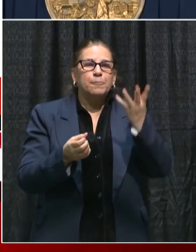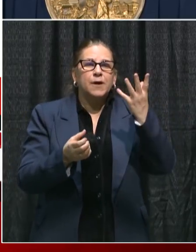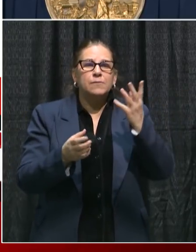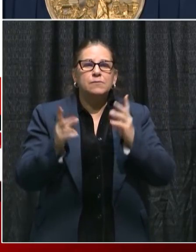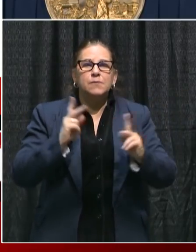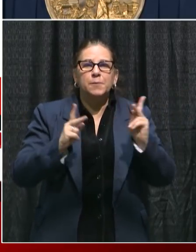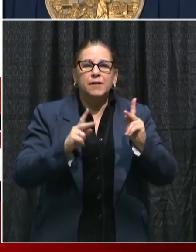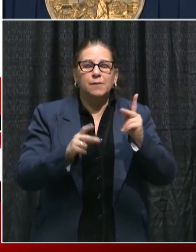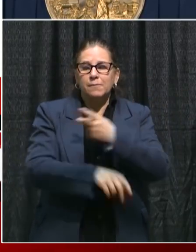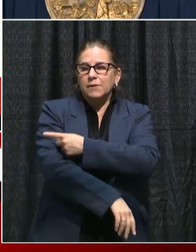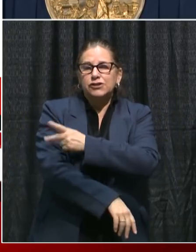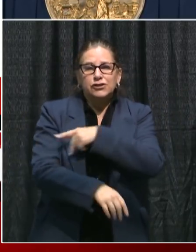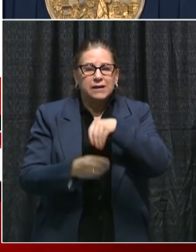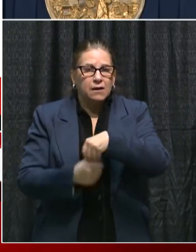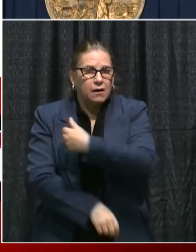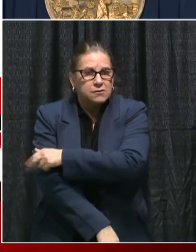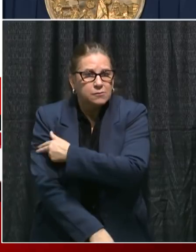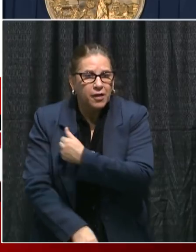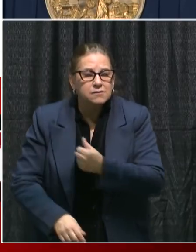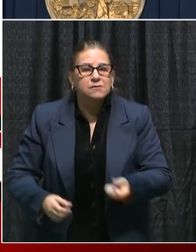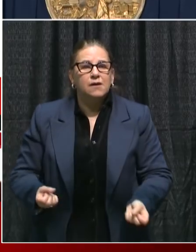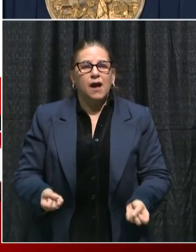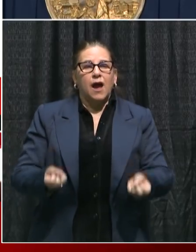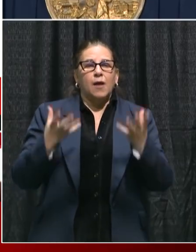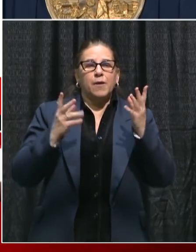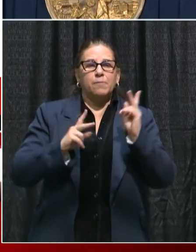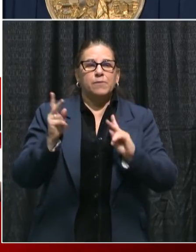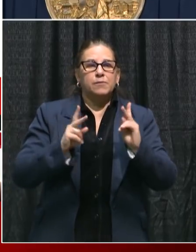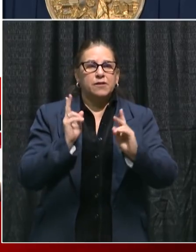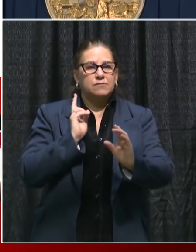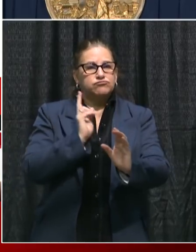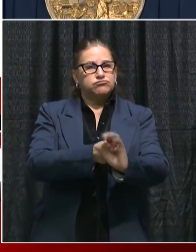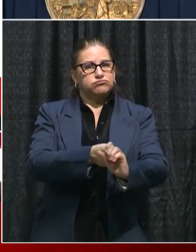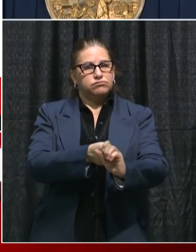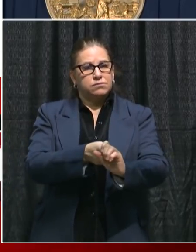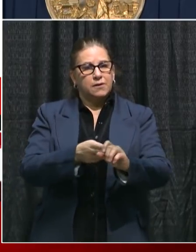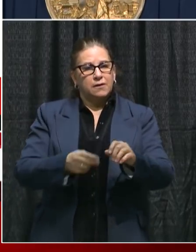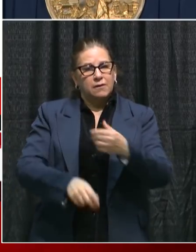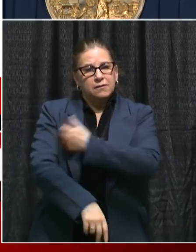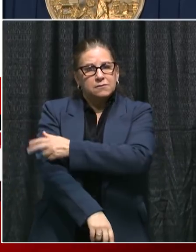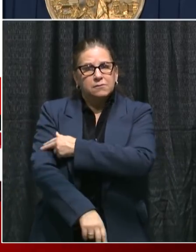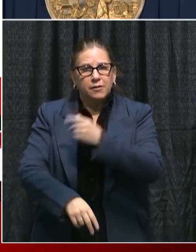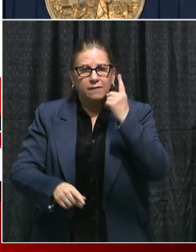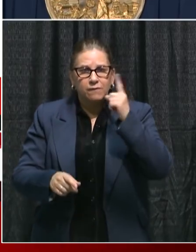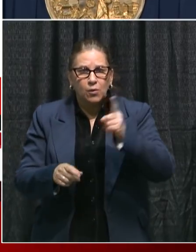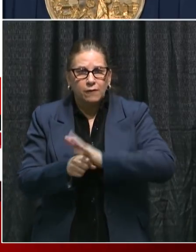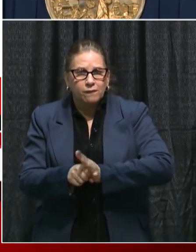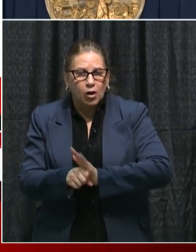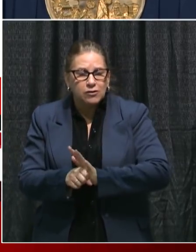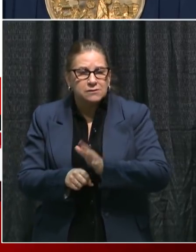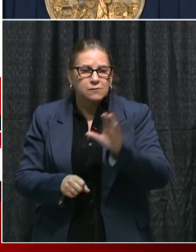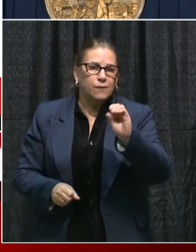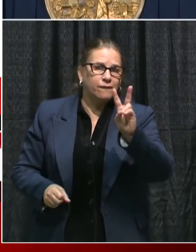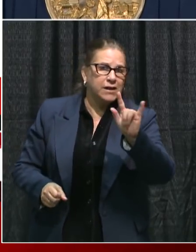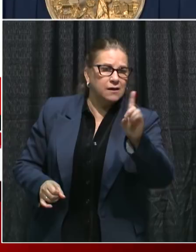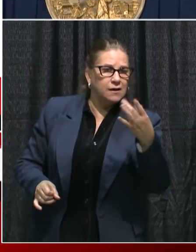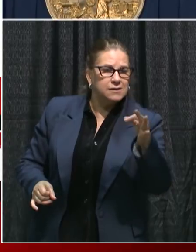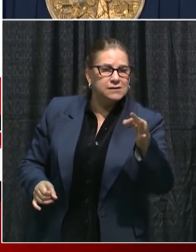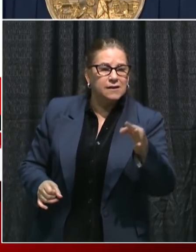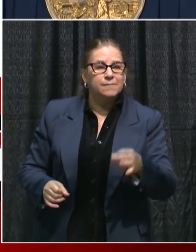are hospitalized for COVID-19, and how close our hospitals are to reaching